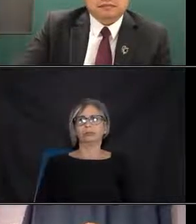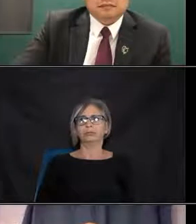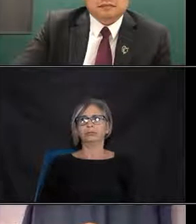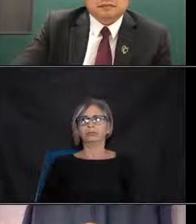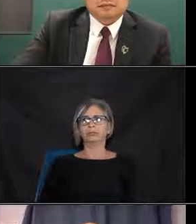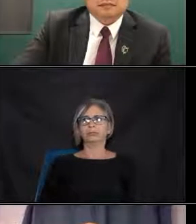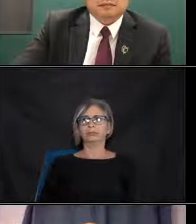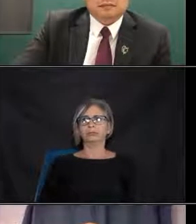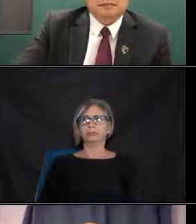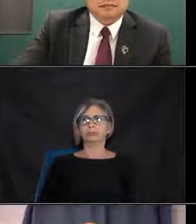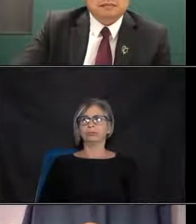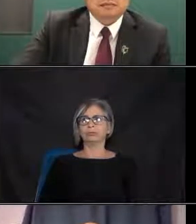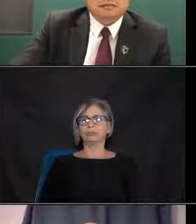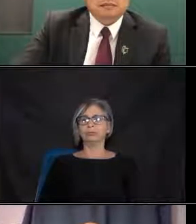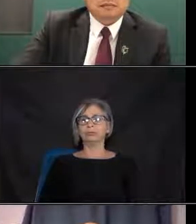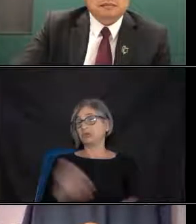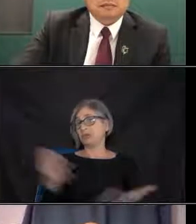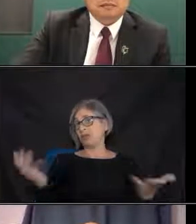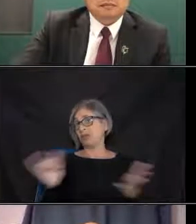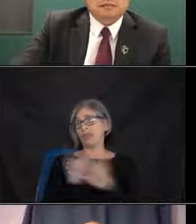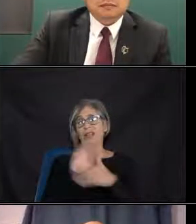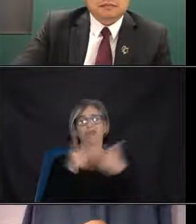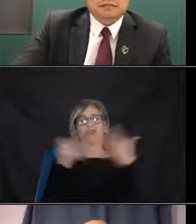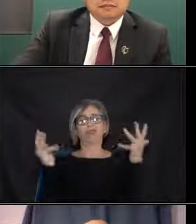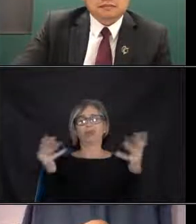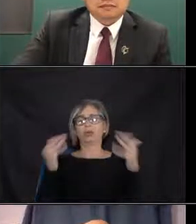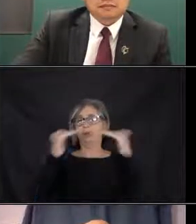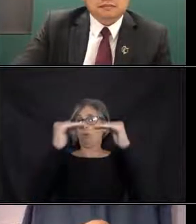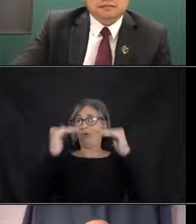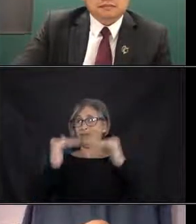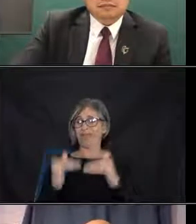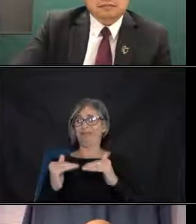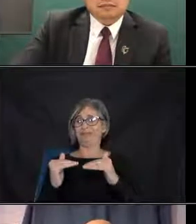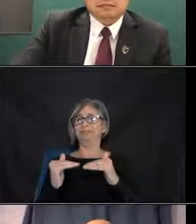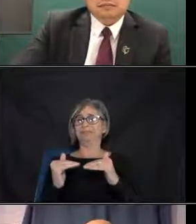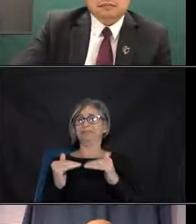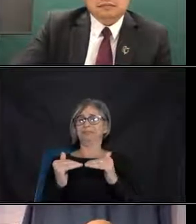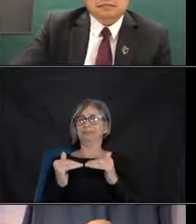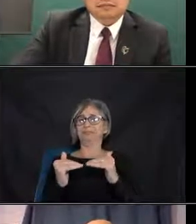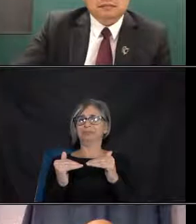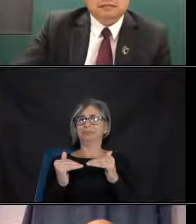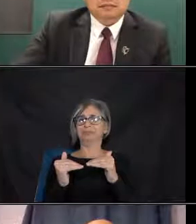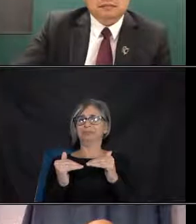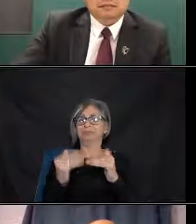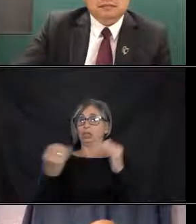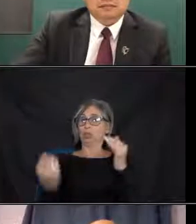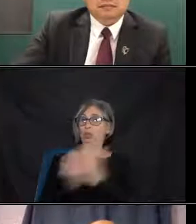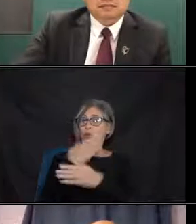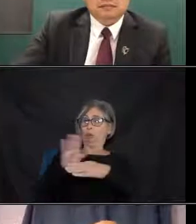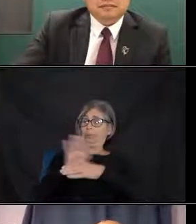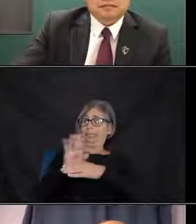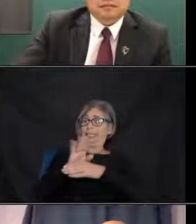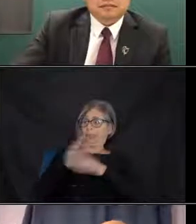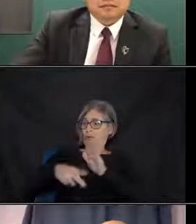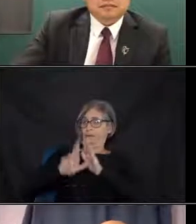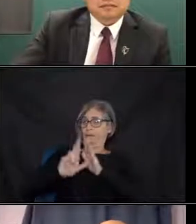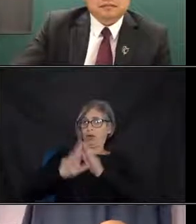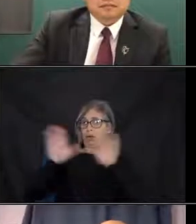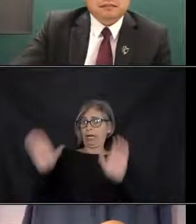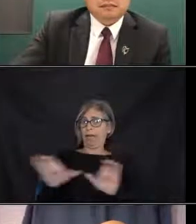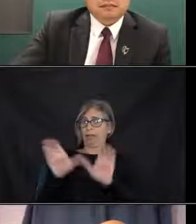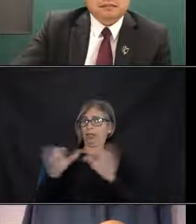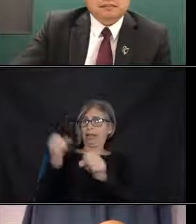And so that is it. We're moving on to new business, review and action on